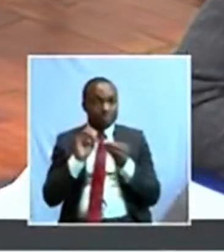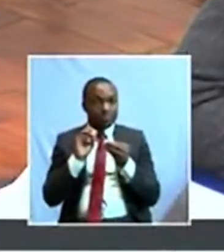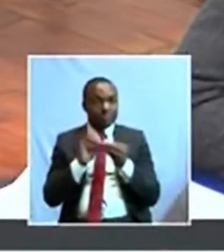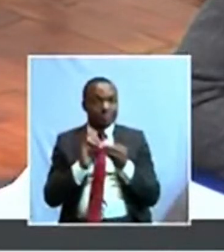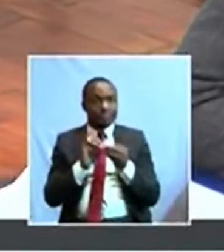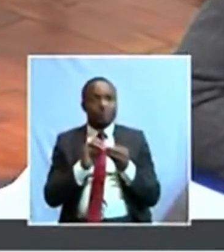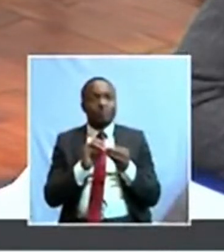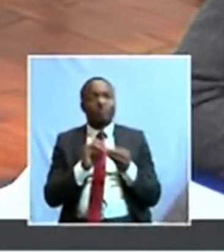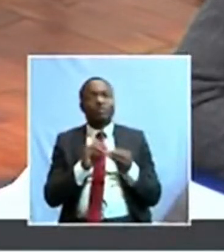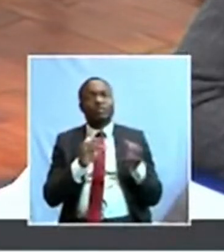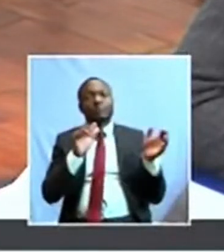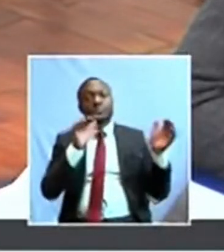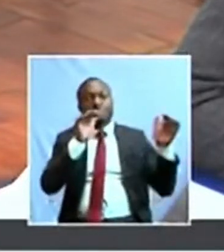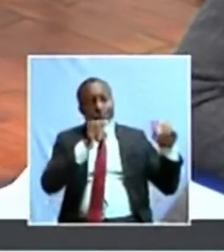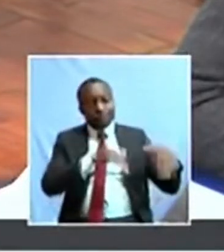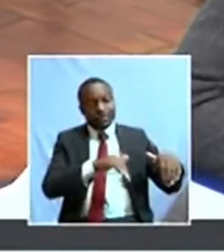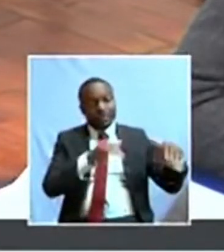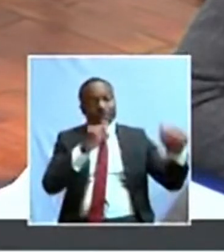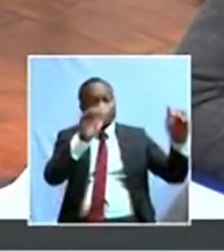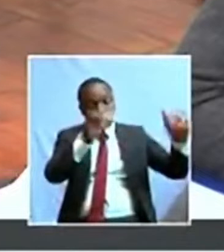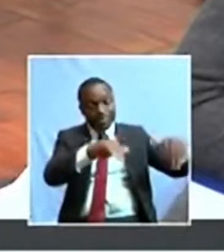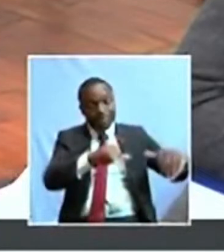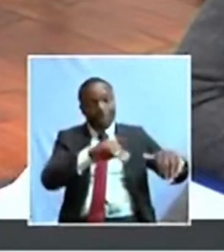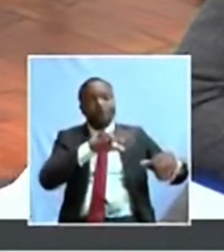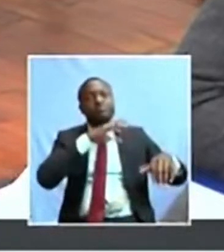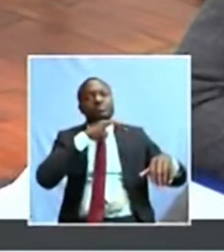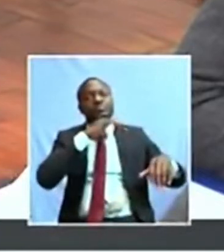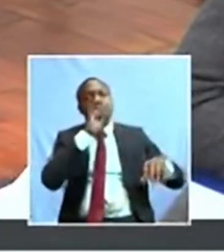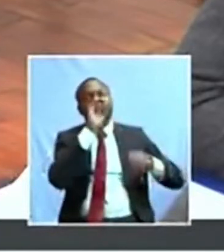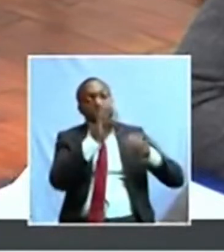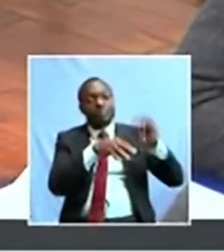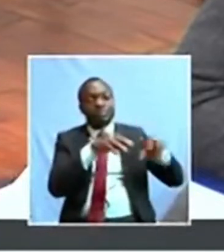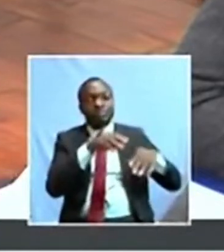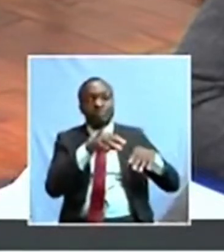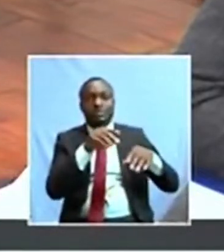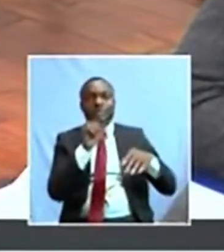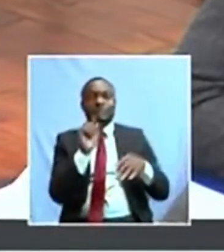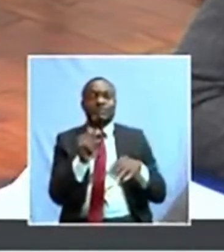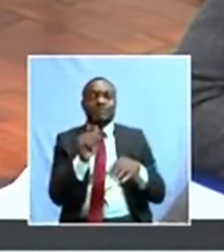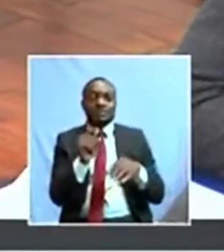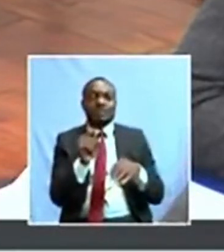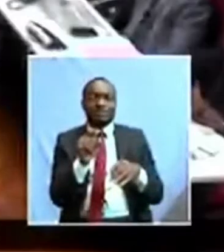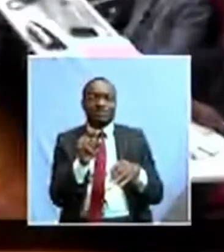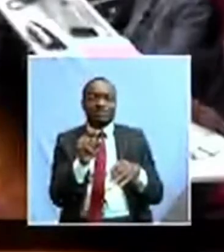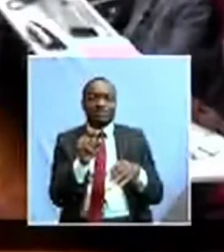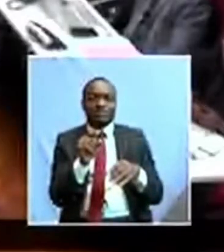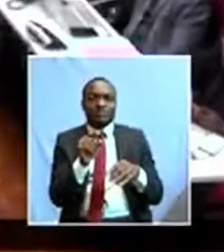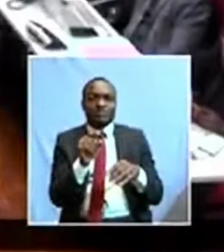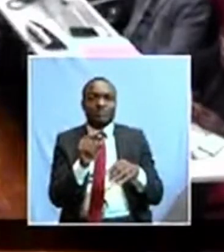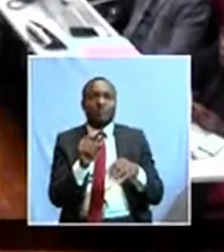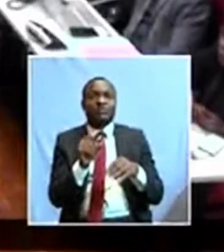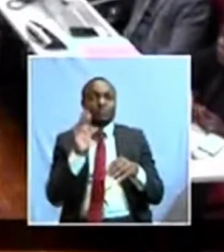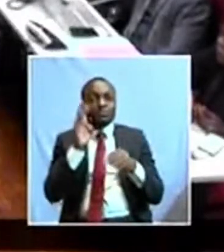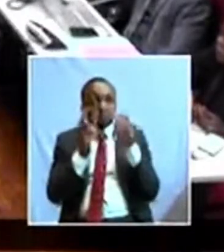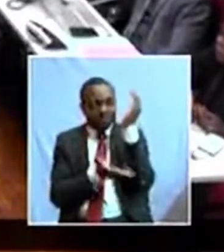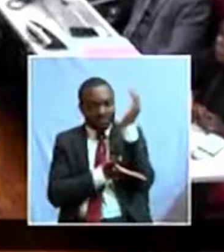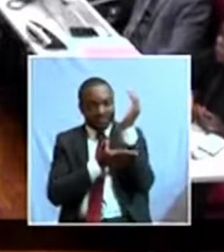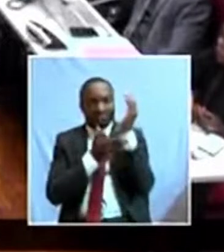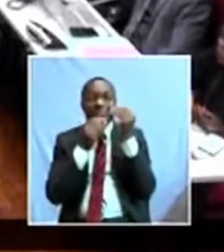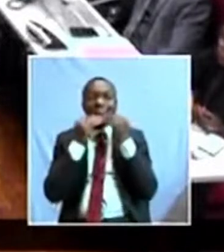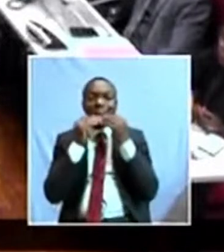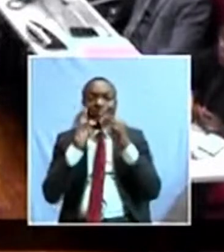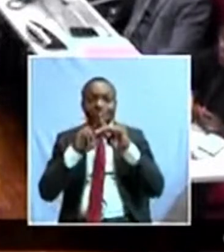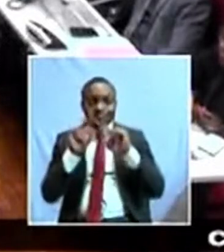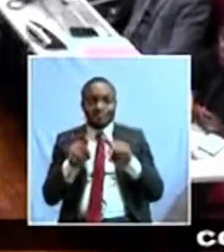is our commitment going forward, that we'll do better. And end there. Thank you, Chair. We